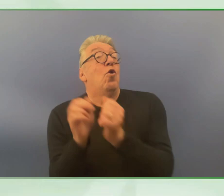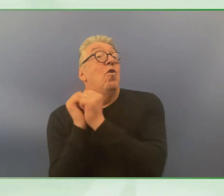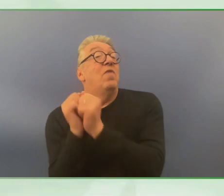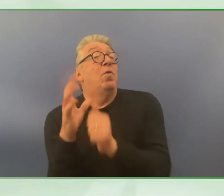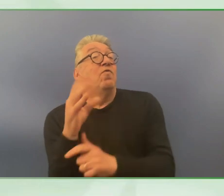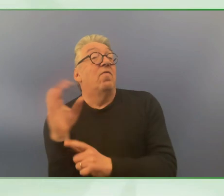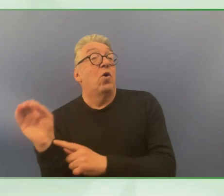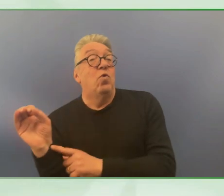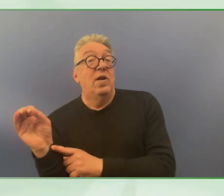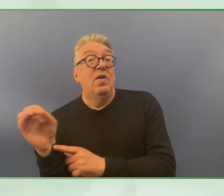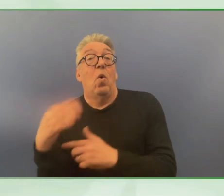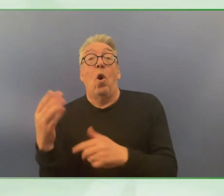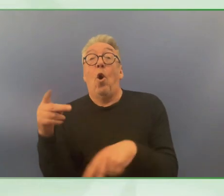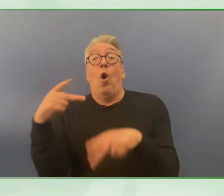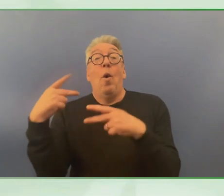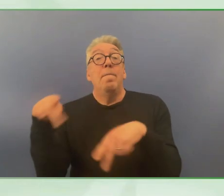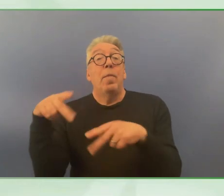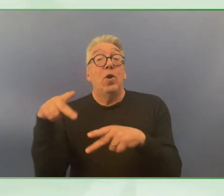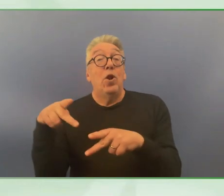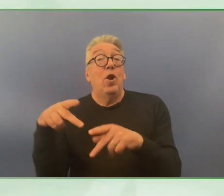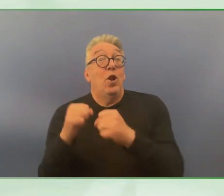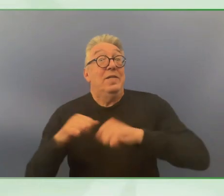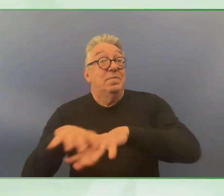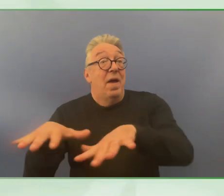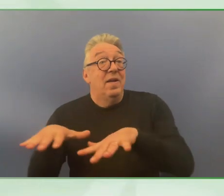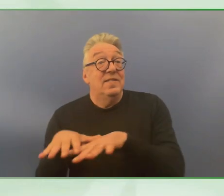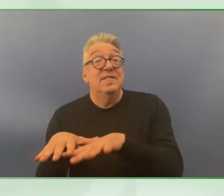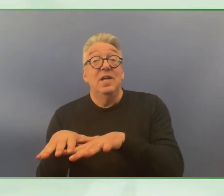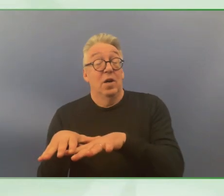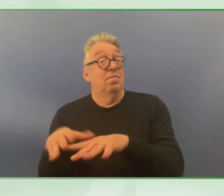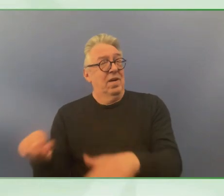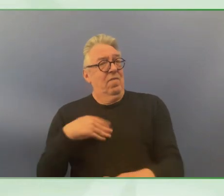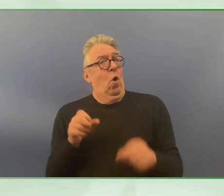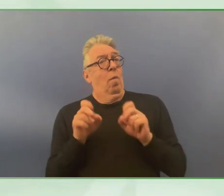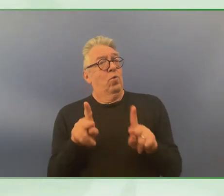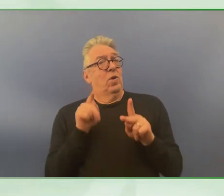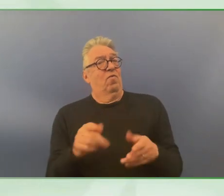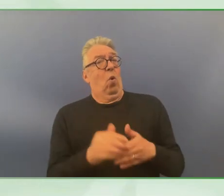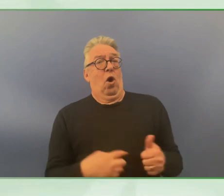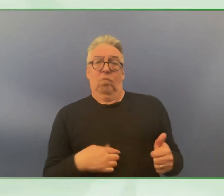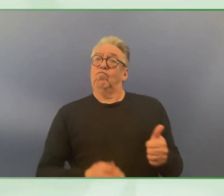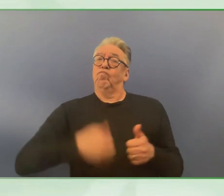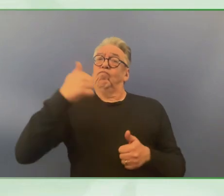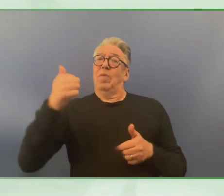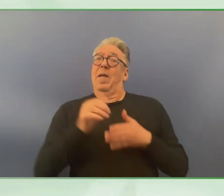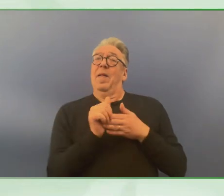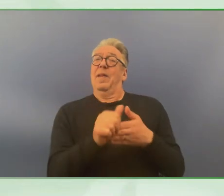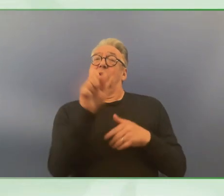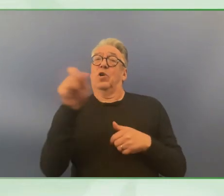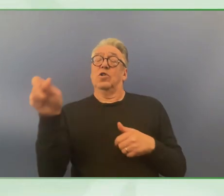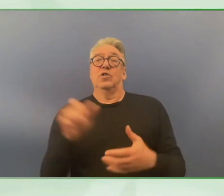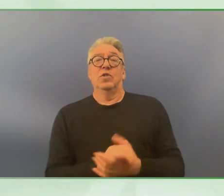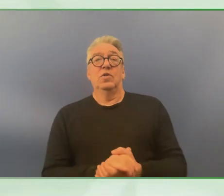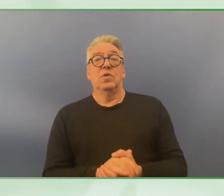of initiatives to our leaders. So just to conclude, we really had like a top-down,